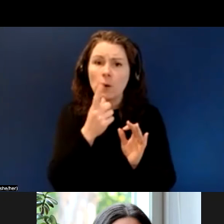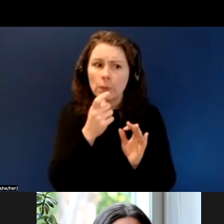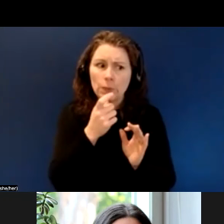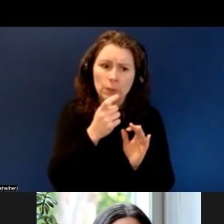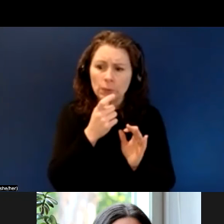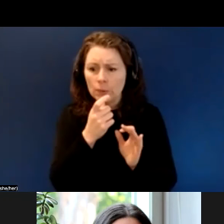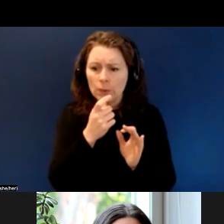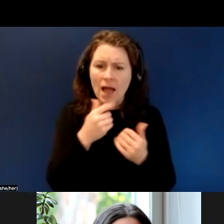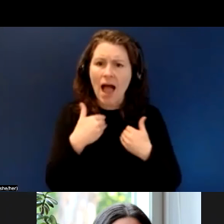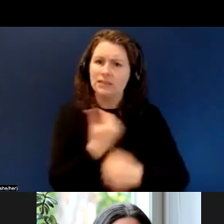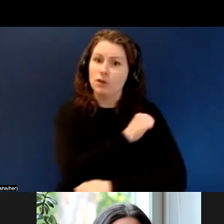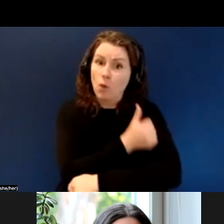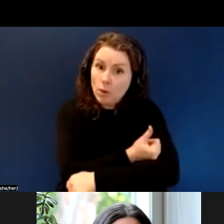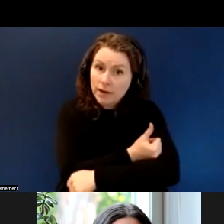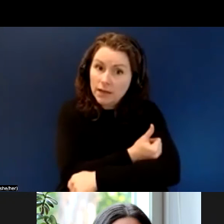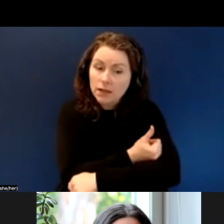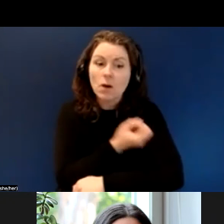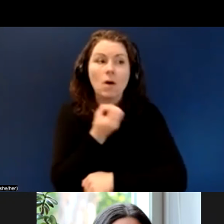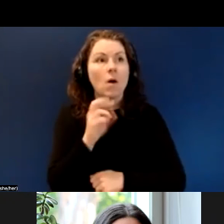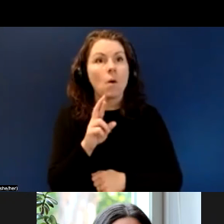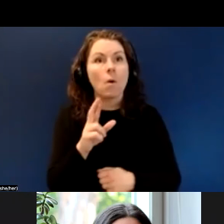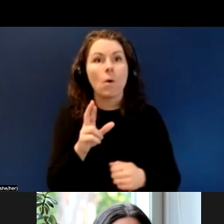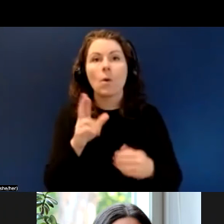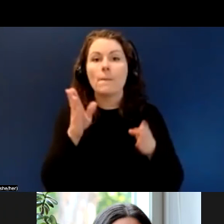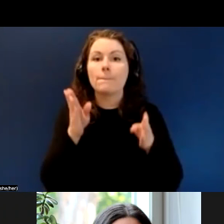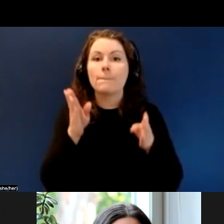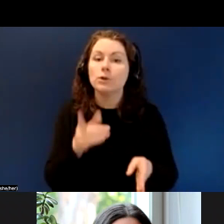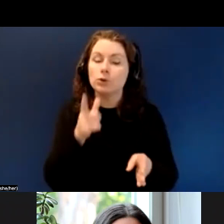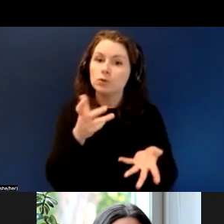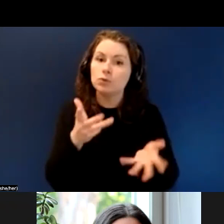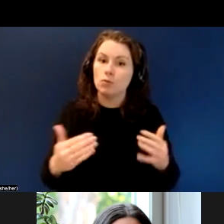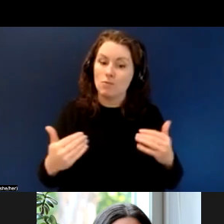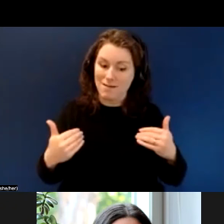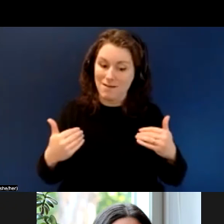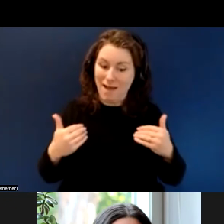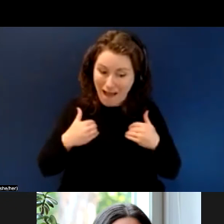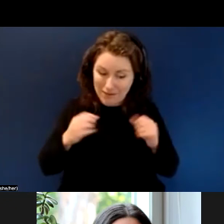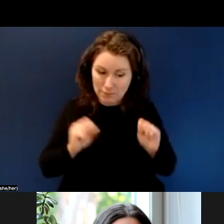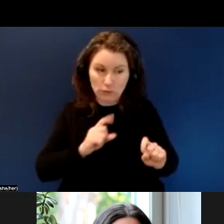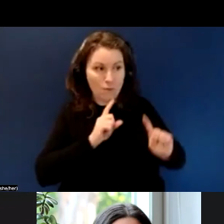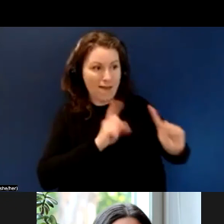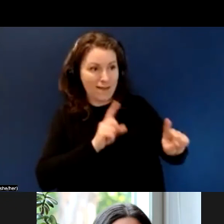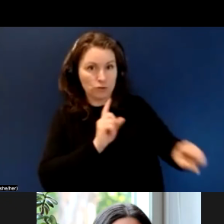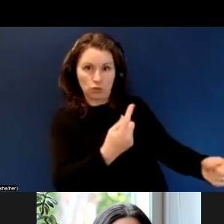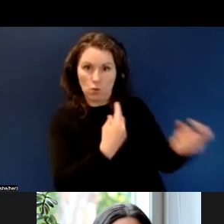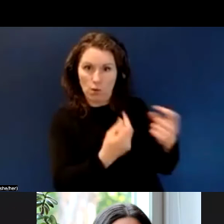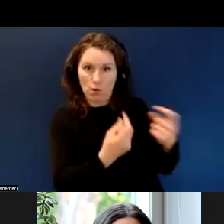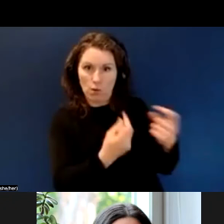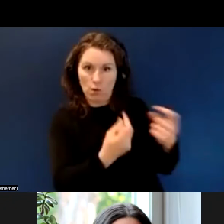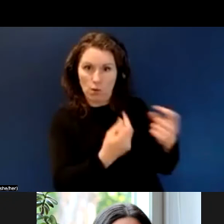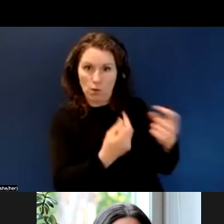position of authority or with the ability to sort of answer questions and dispel misinformation.